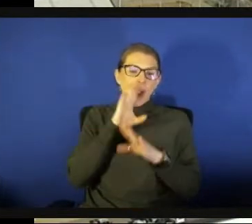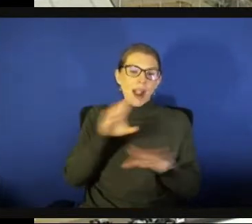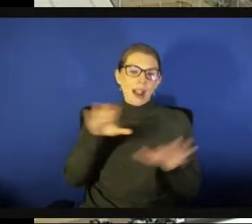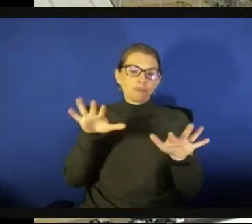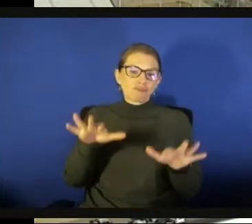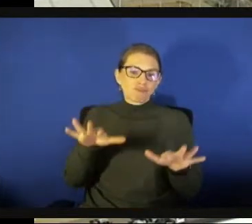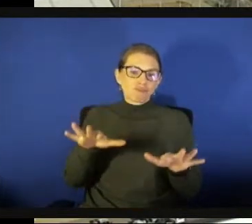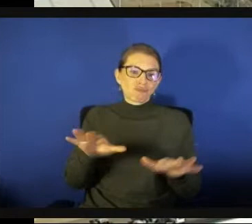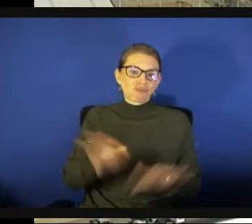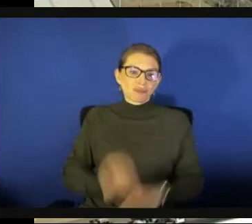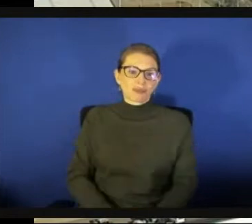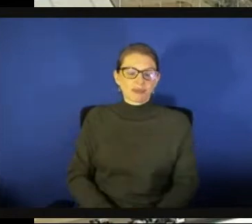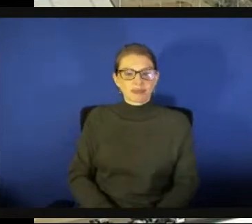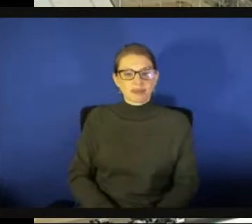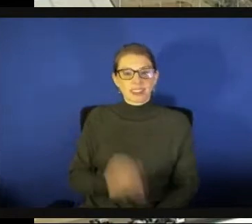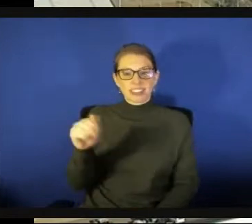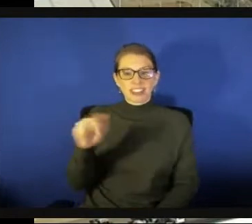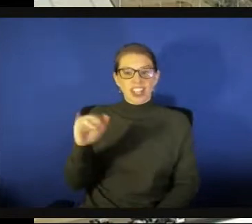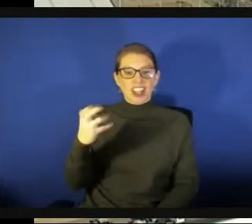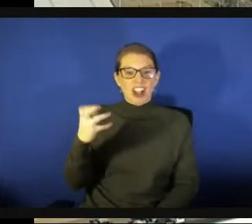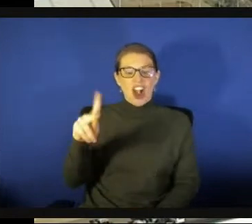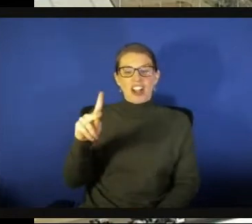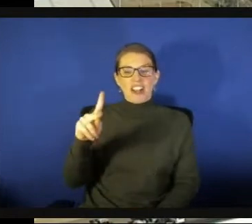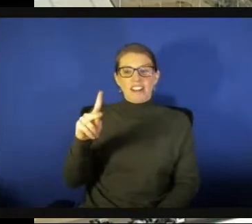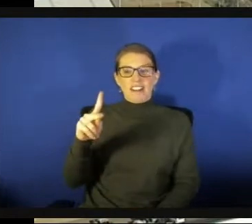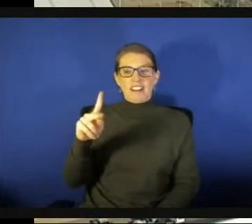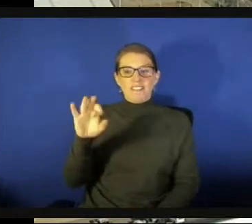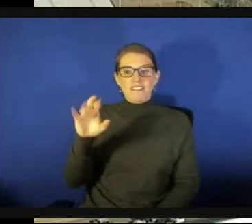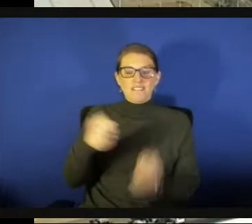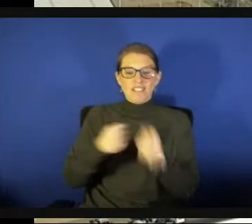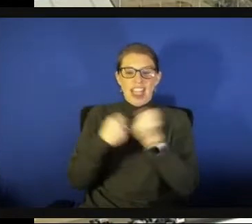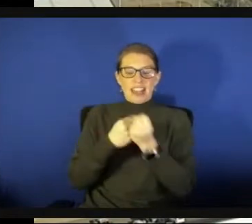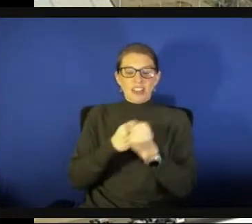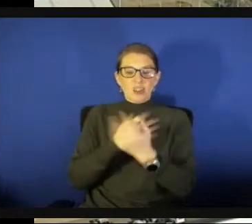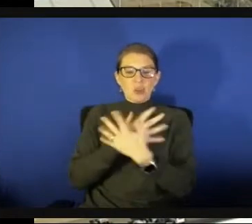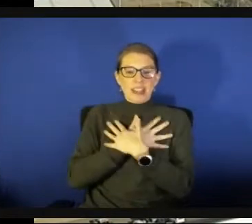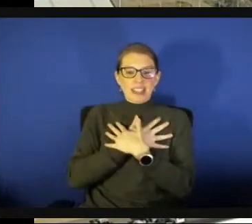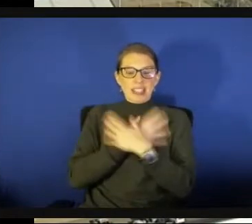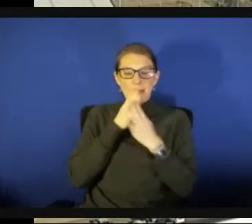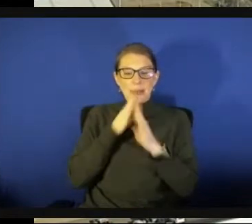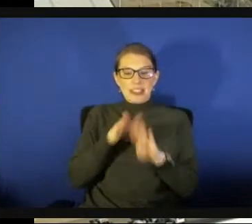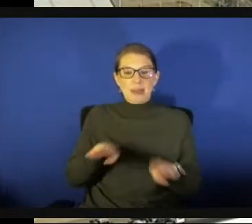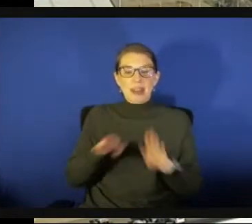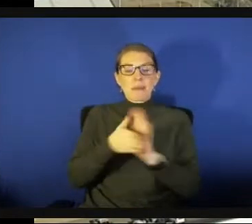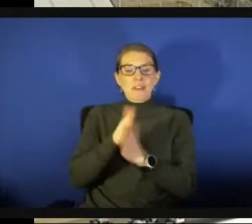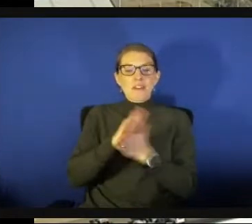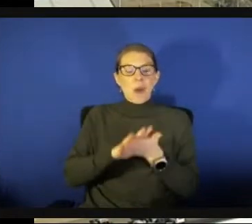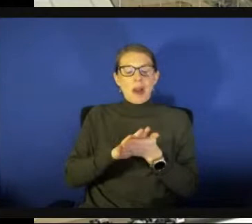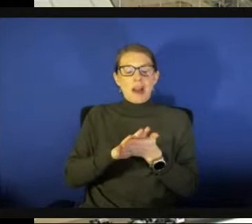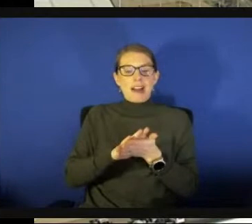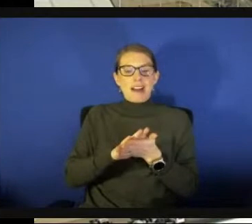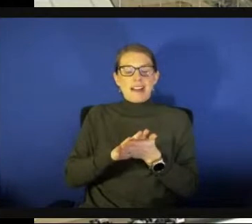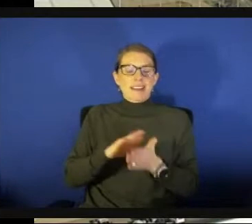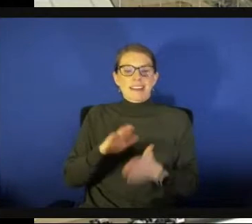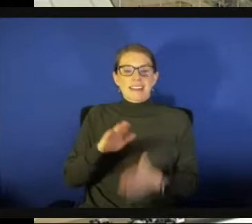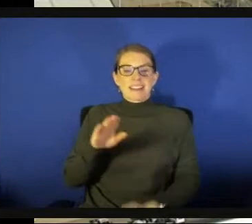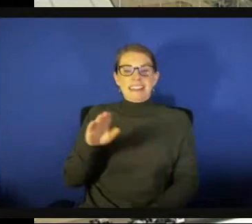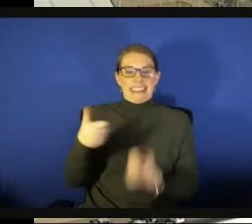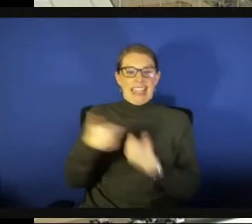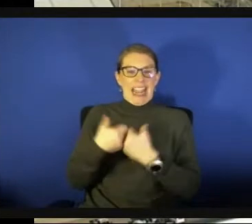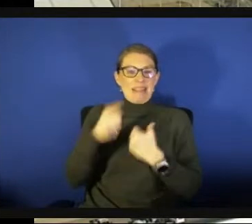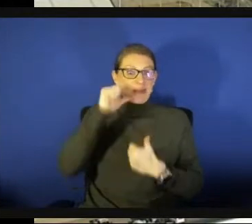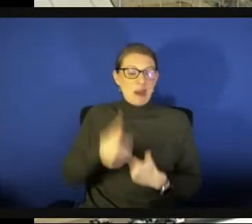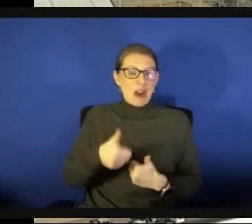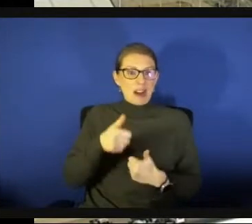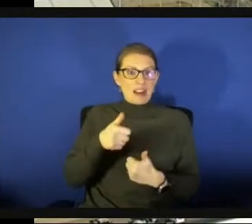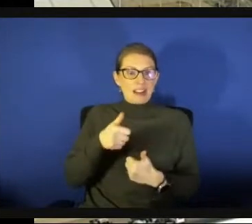like Jayhawk fans resting peacefully before we are just a day away from that Villanova game that will start tomorrow. I think at 5:10,